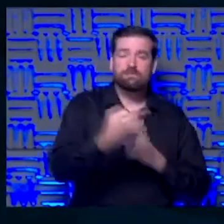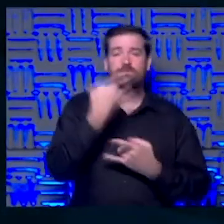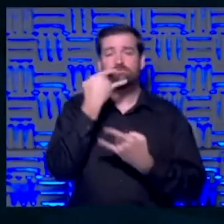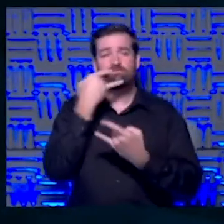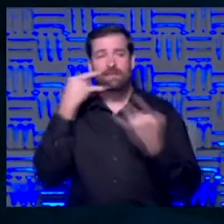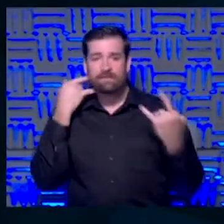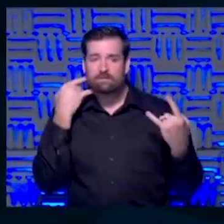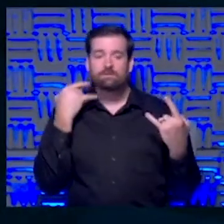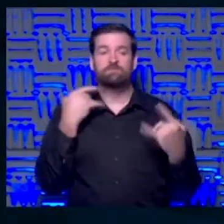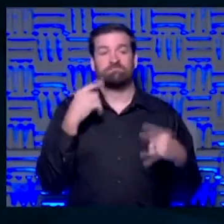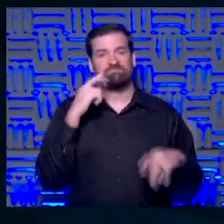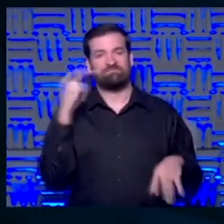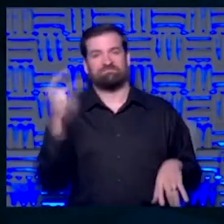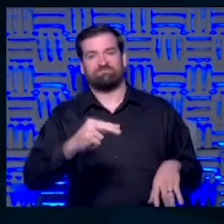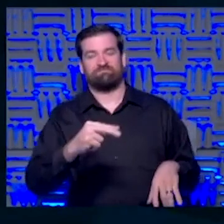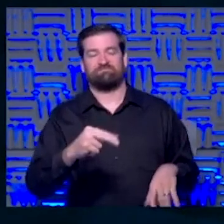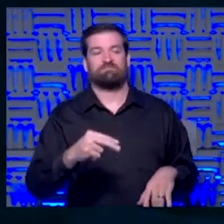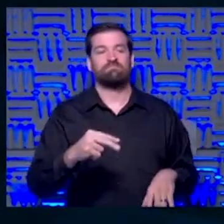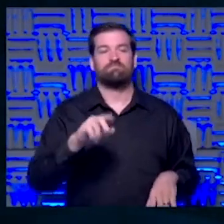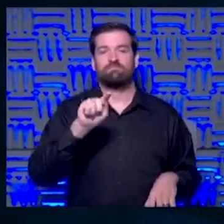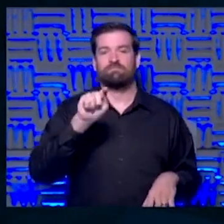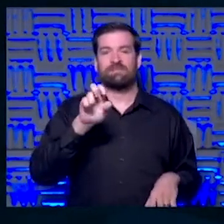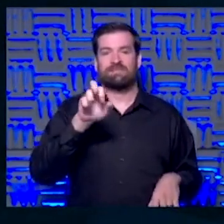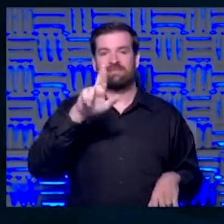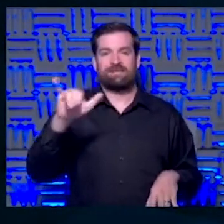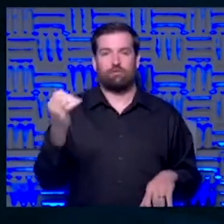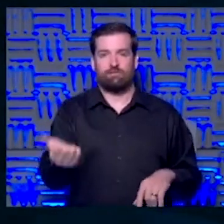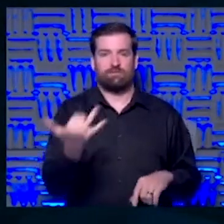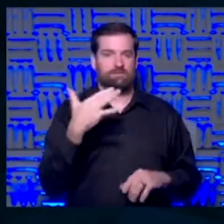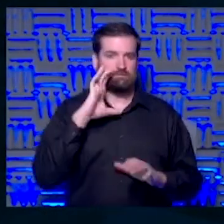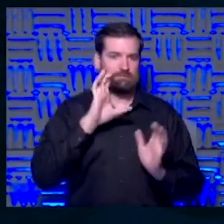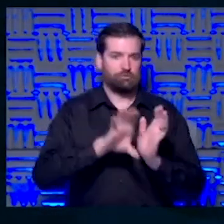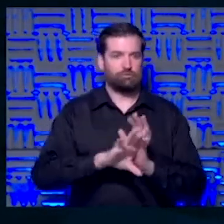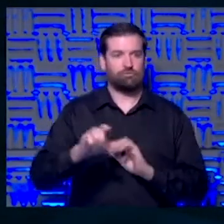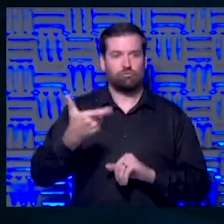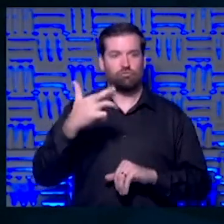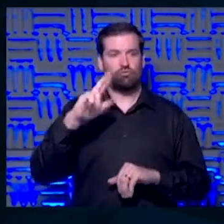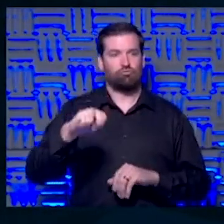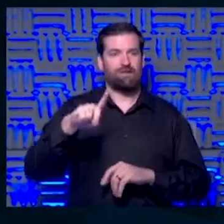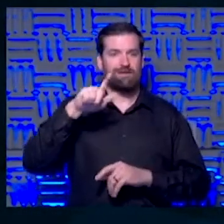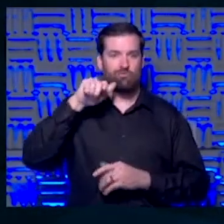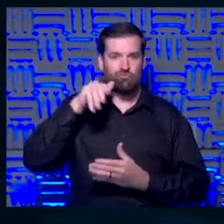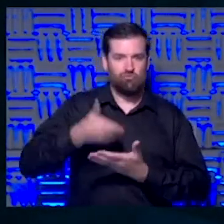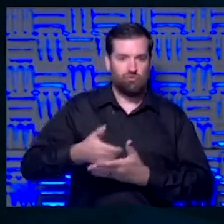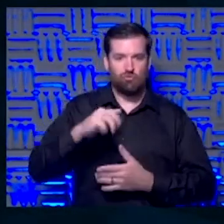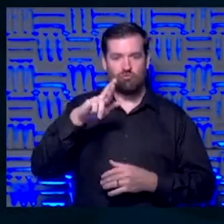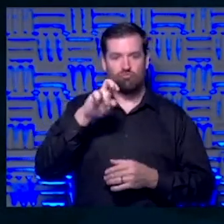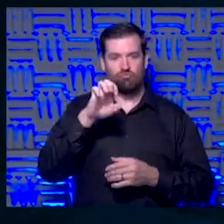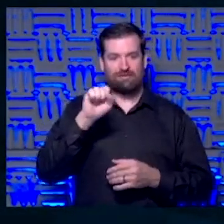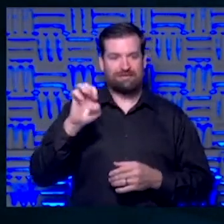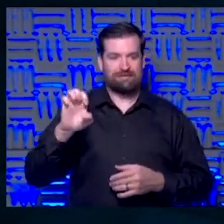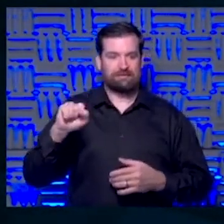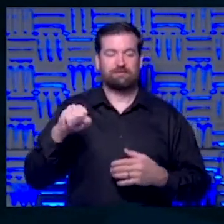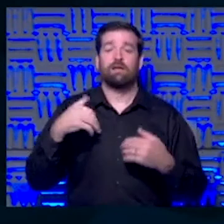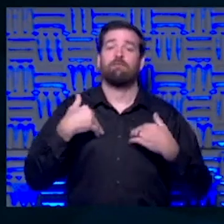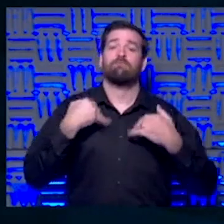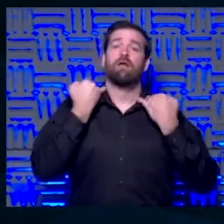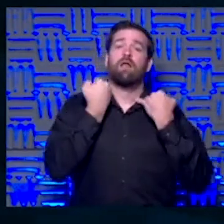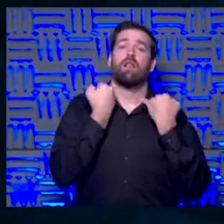masks. So check this little one out. This is Terry actually sent this picture in of her granddaughter Reese. So she makes these little lanyards that you